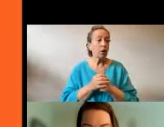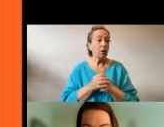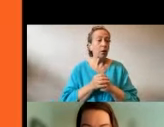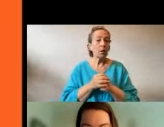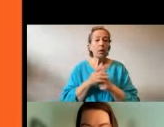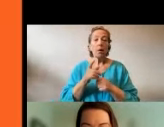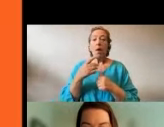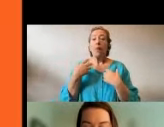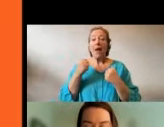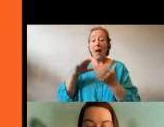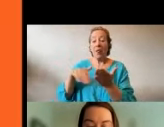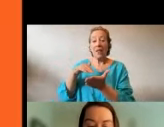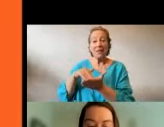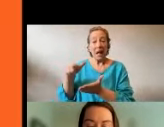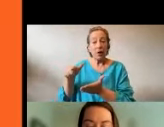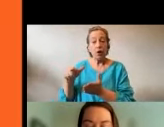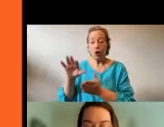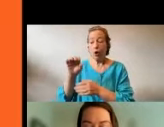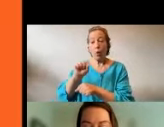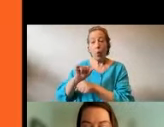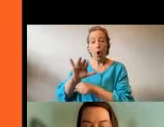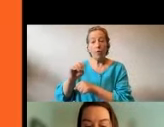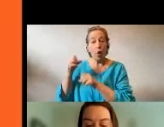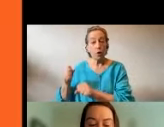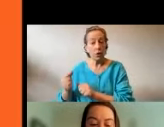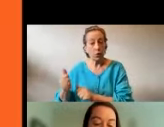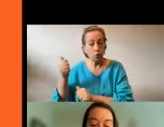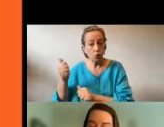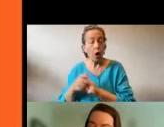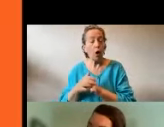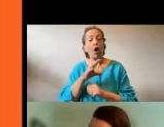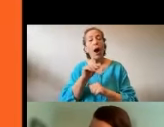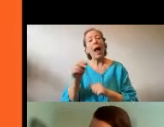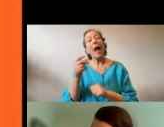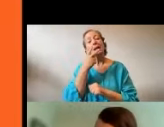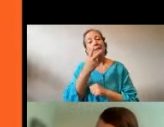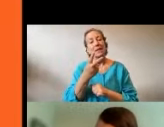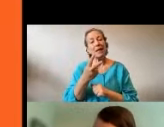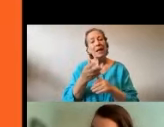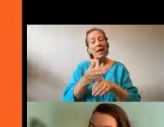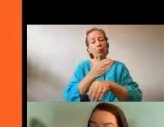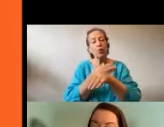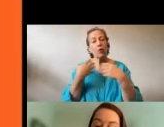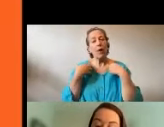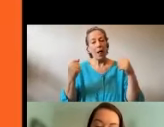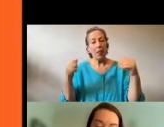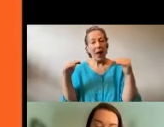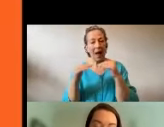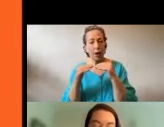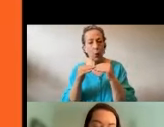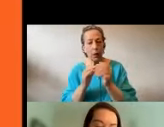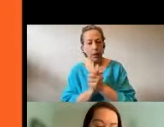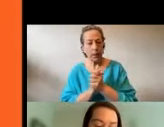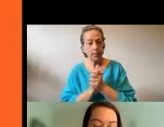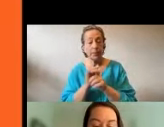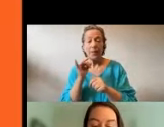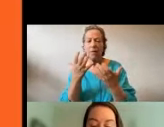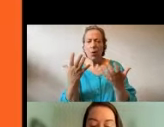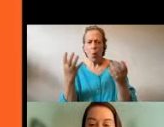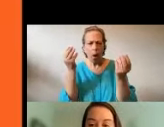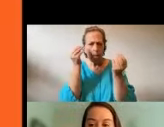health center workforce. And we also see improved health equity. If you're looking for more information on the impact of